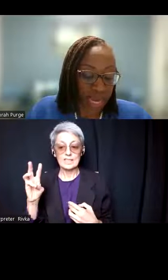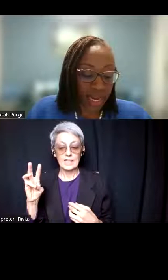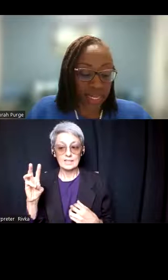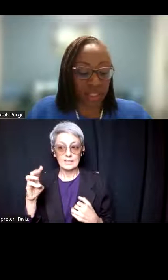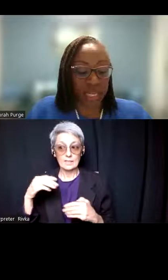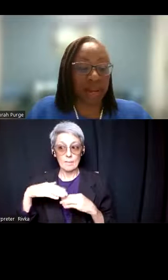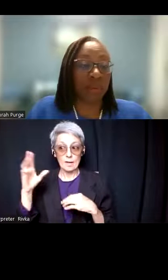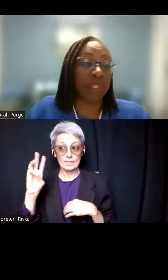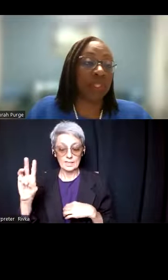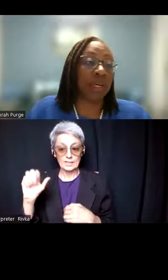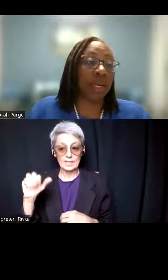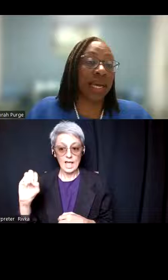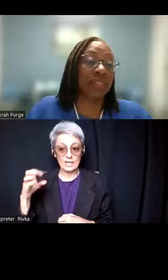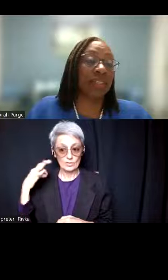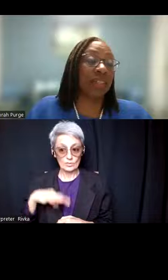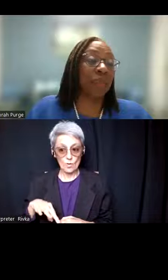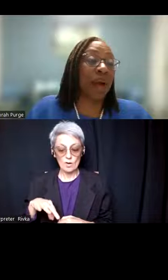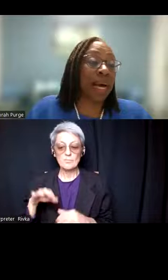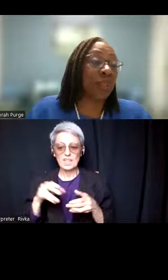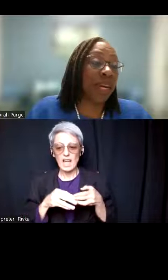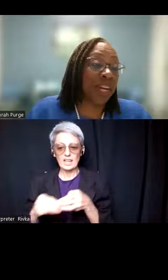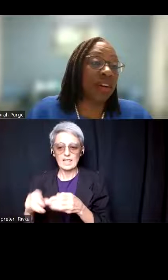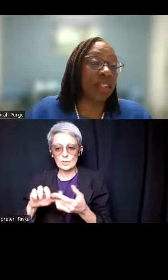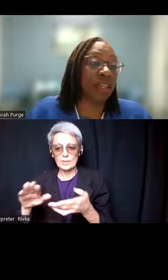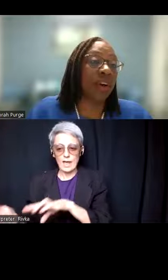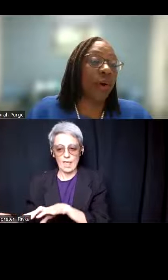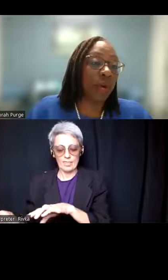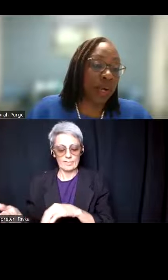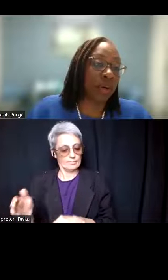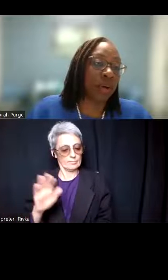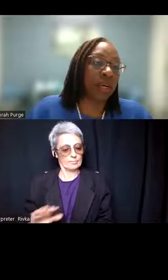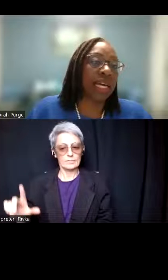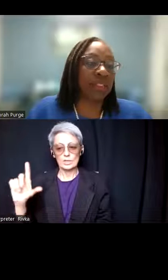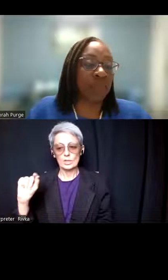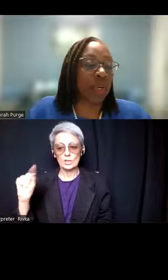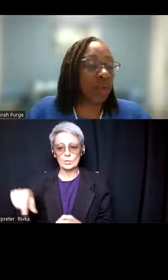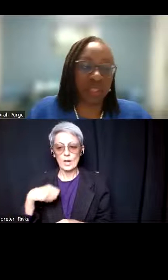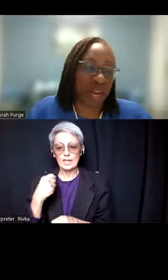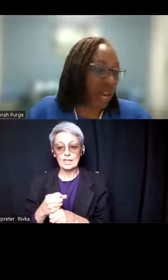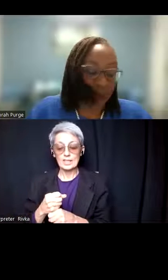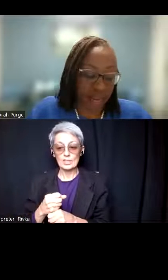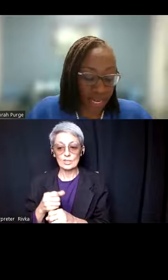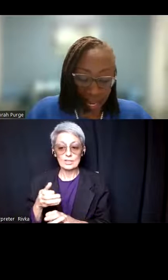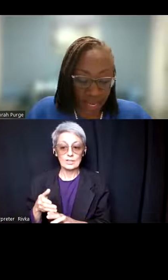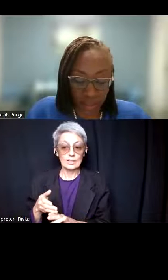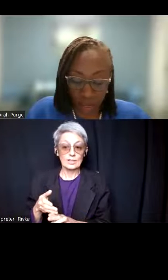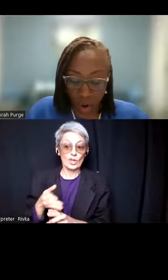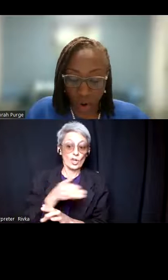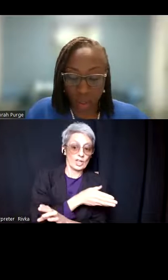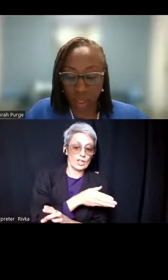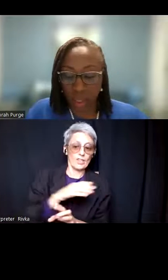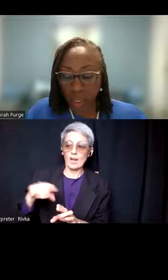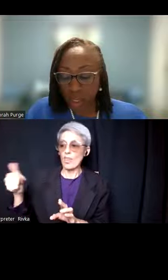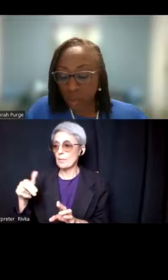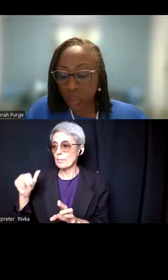that can lead to death, which is about 20 years earlier than someone who does not have any ACE at